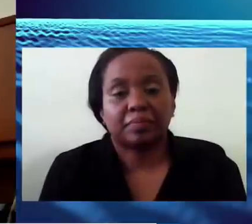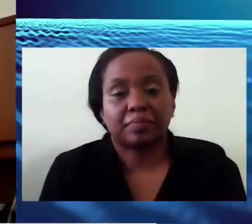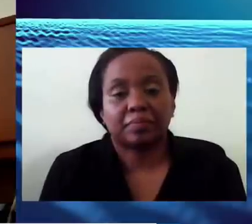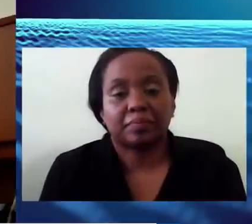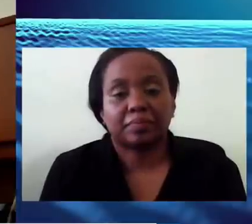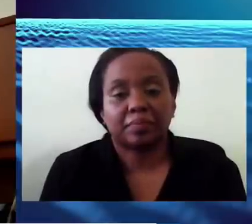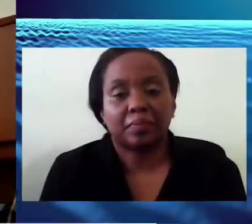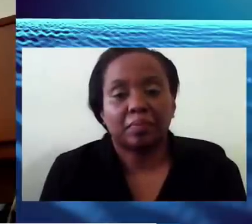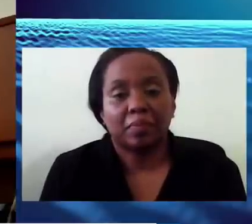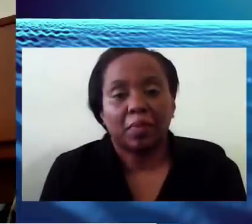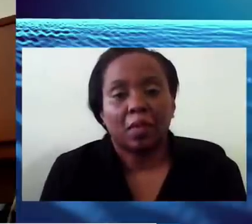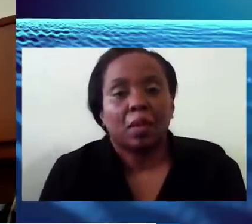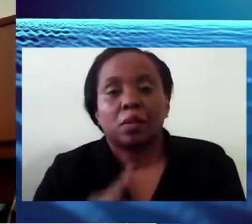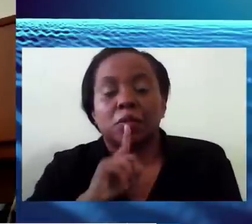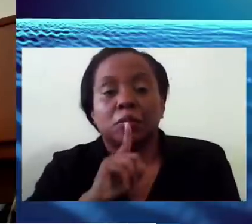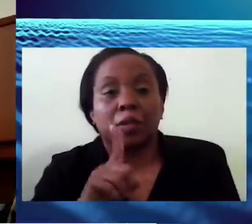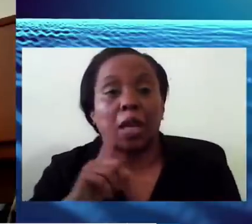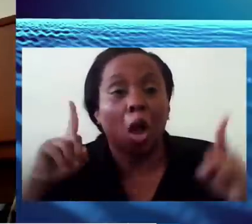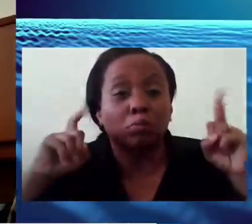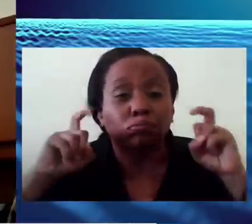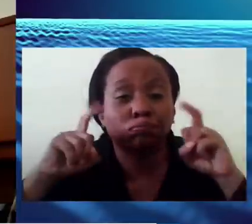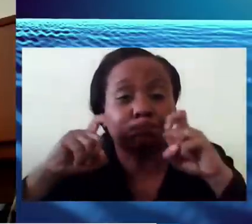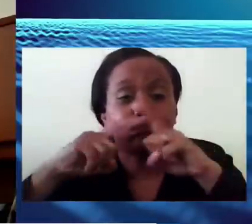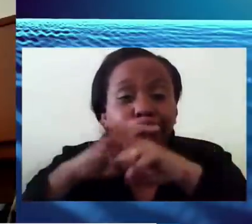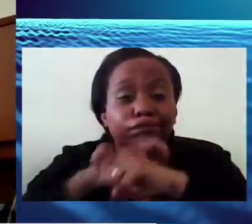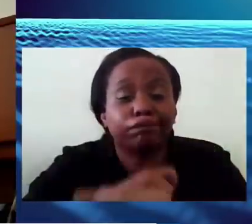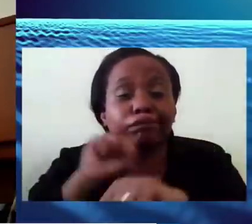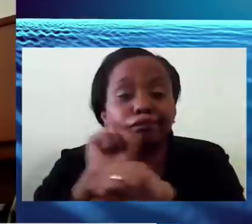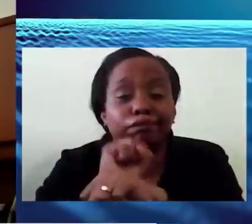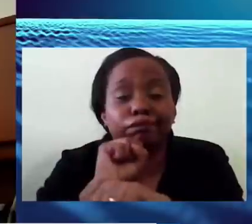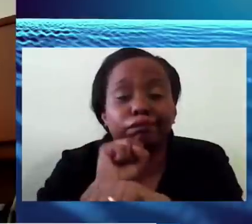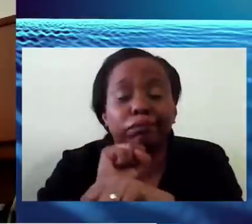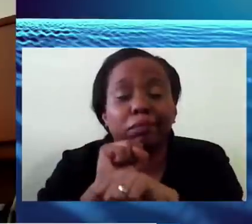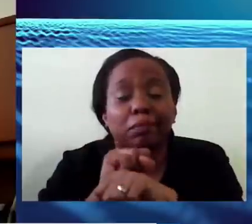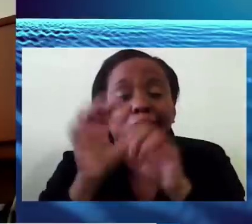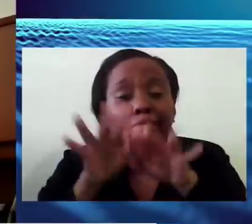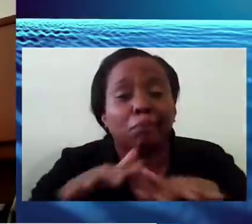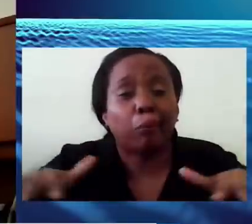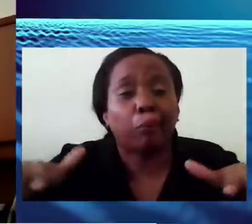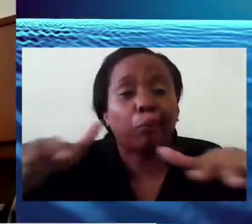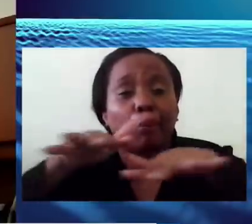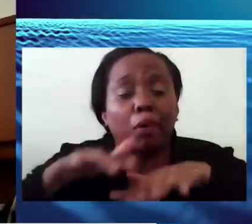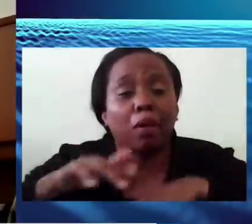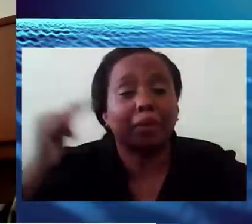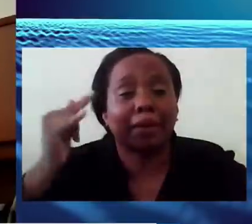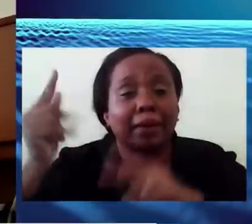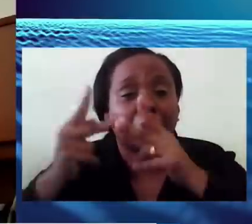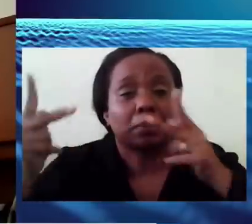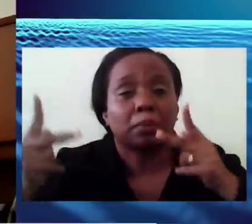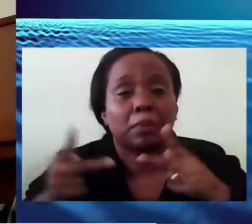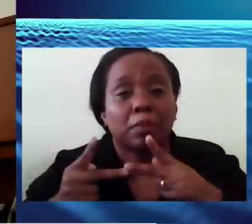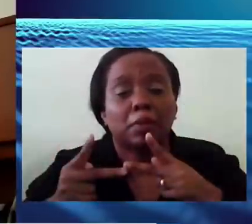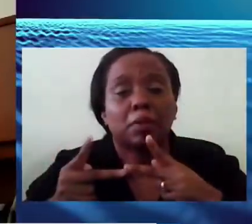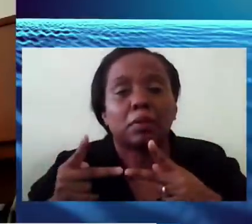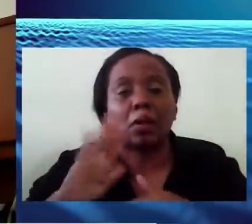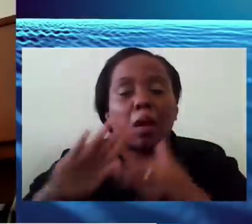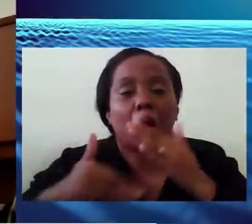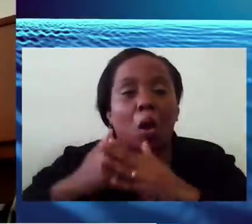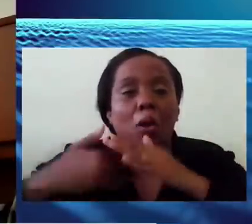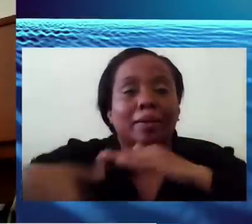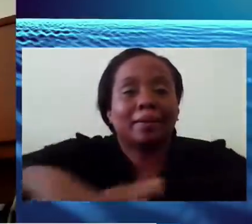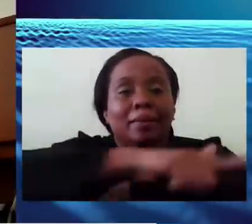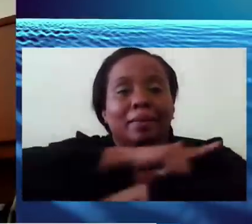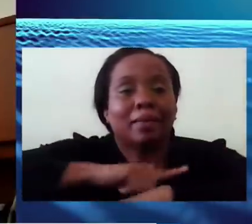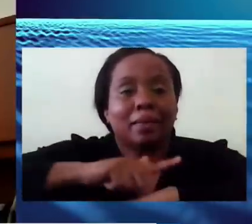an extensive operation that spanned the entire area of the airport, all of our physical land space, our airfields,